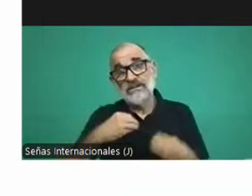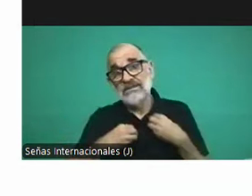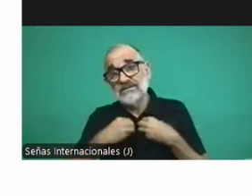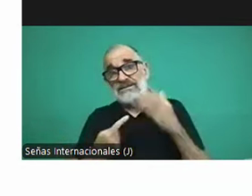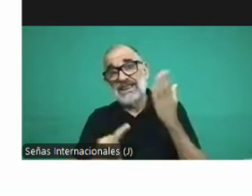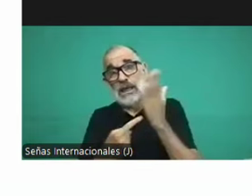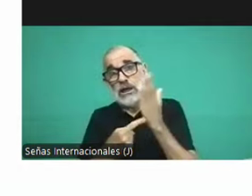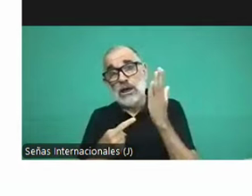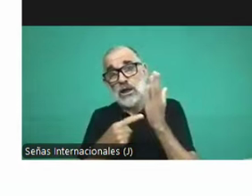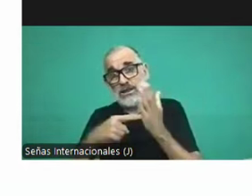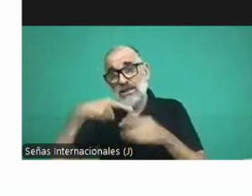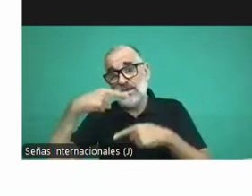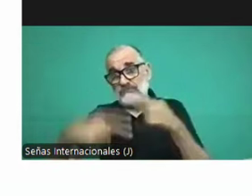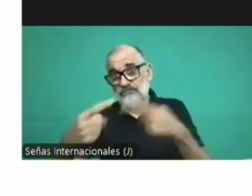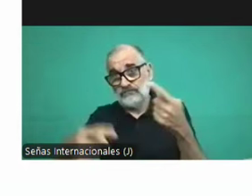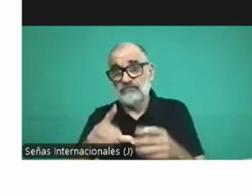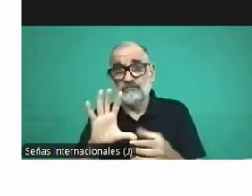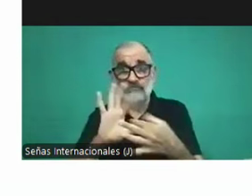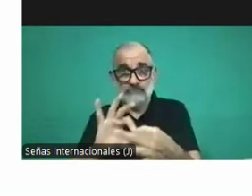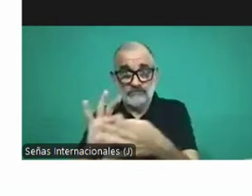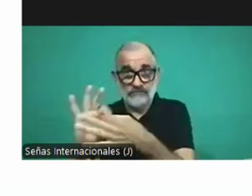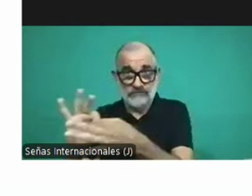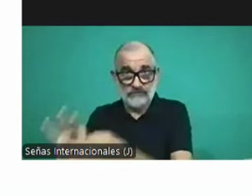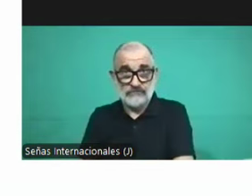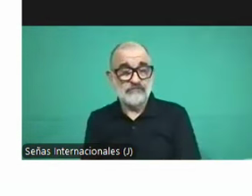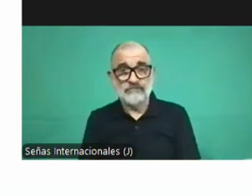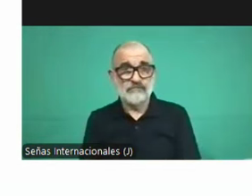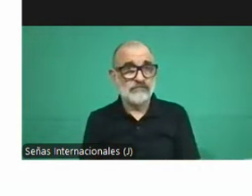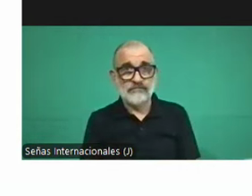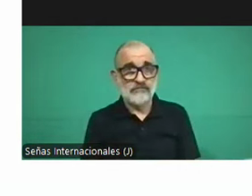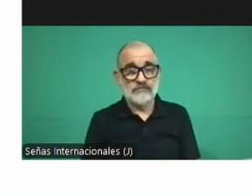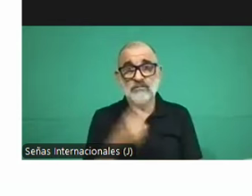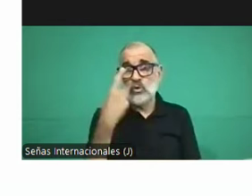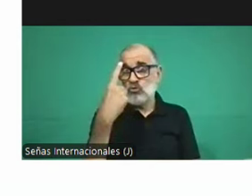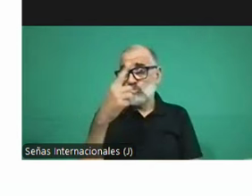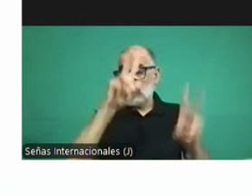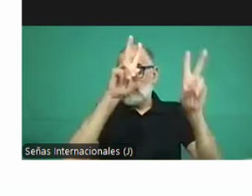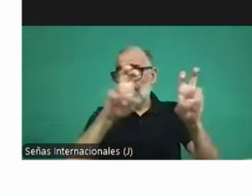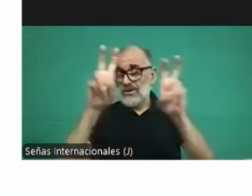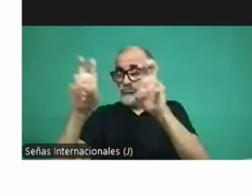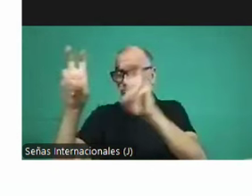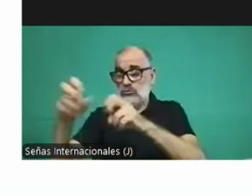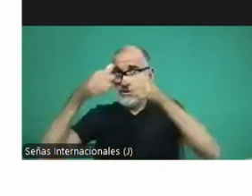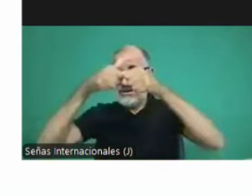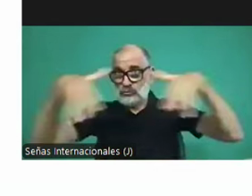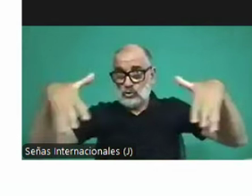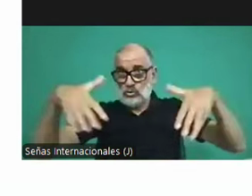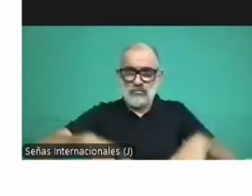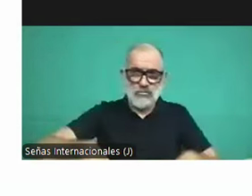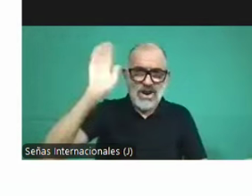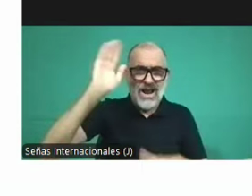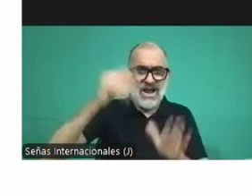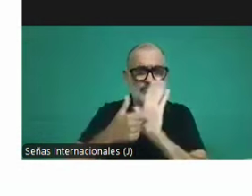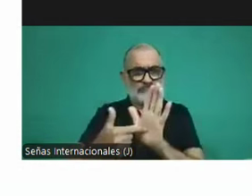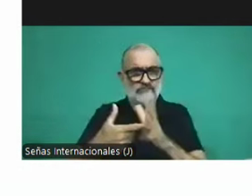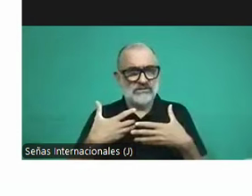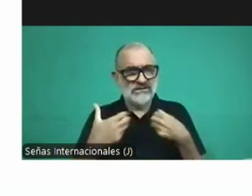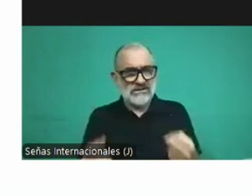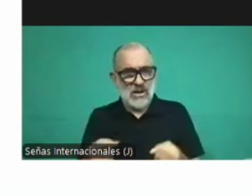in reference to high cost of medication, as it has already been mentioned, this is one of the structural measures that promotes health, and also the